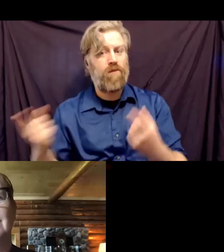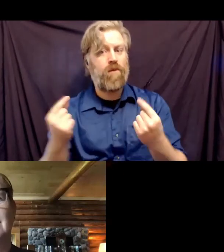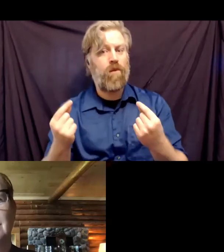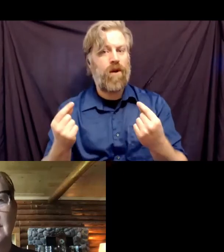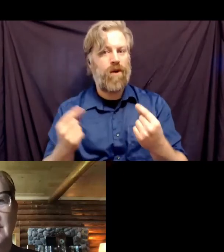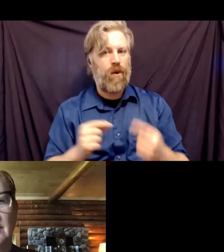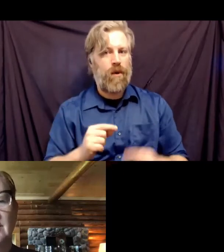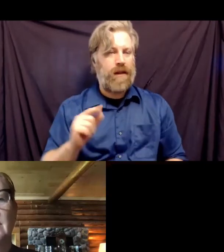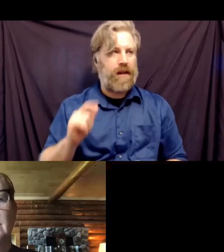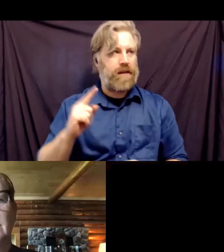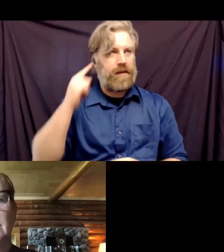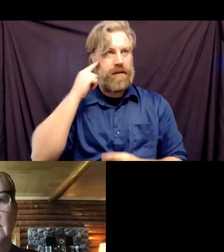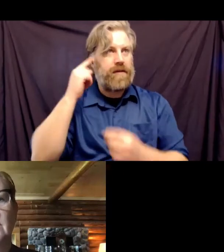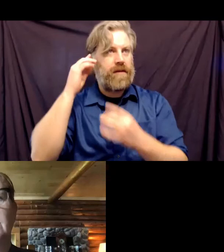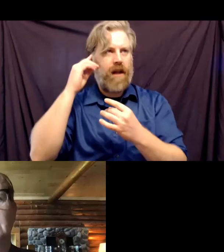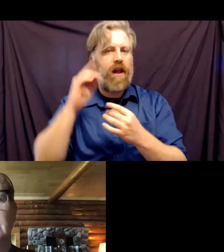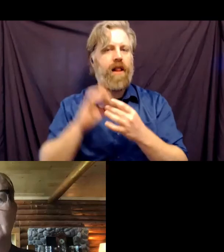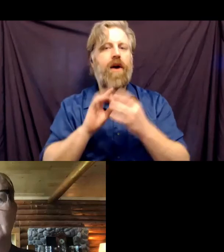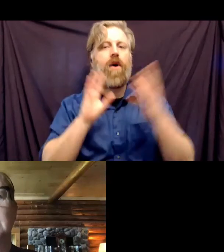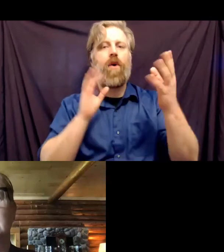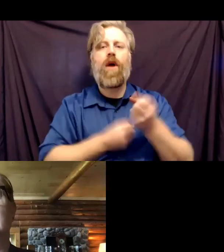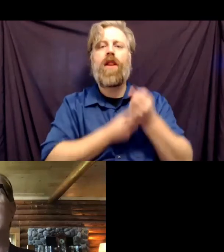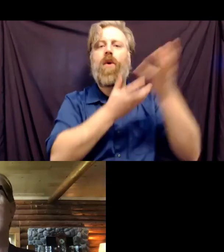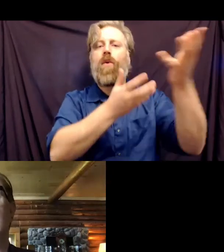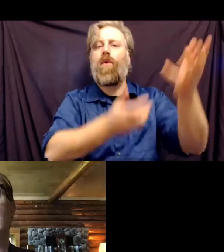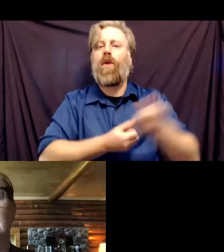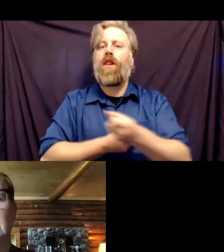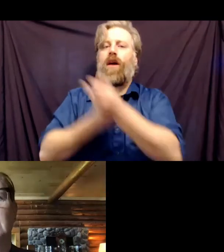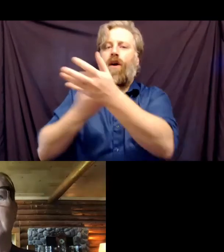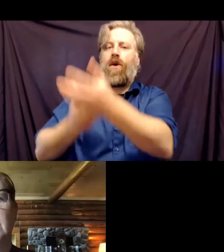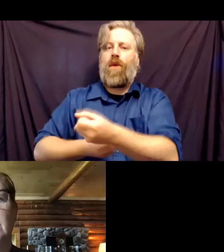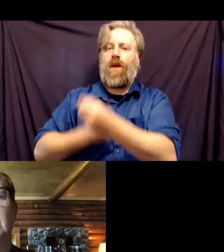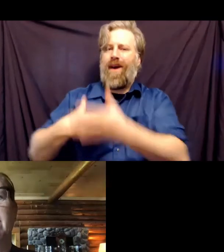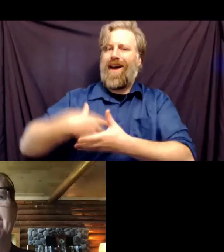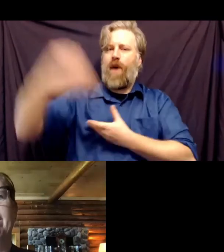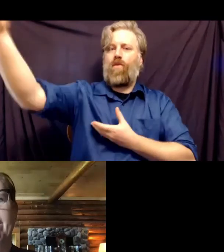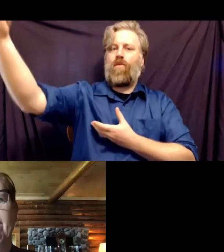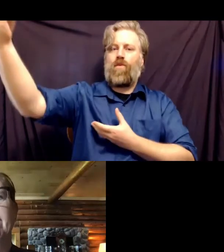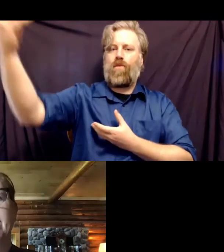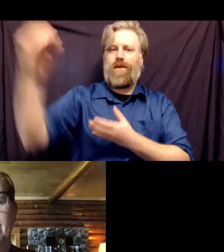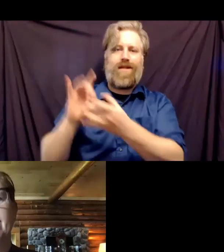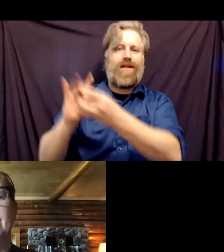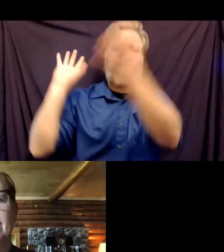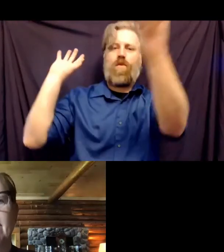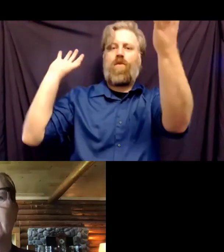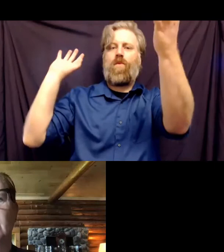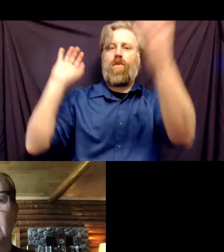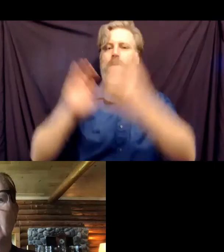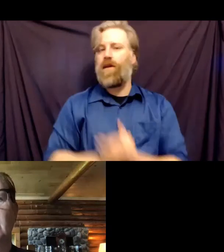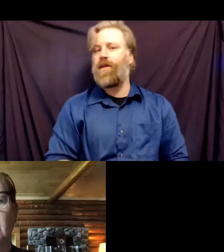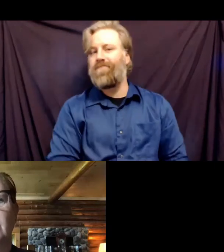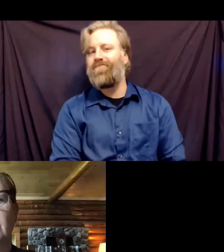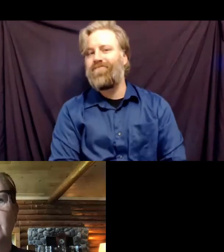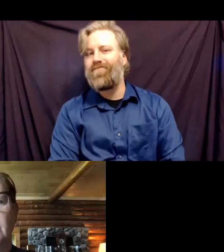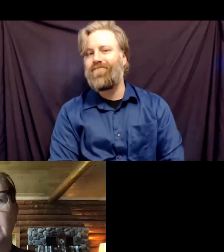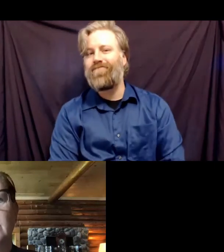pieces to get it out, to just like express it and let go of it. And